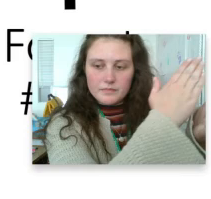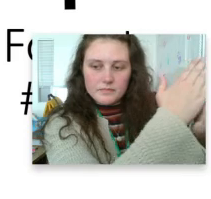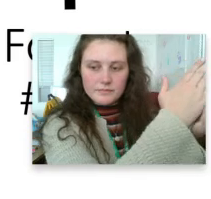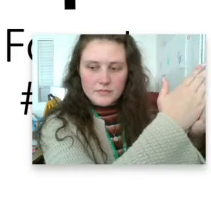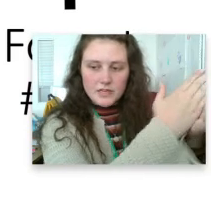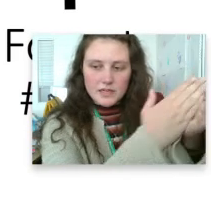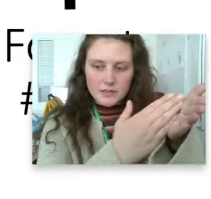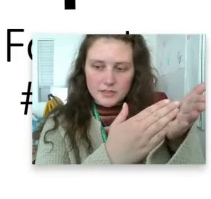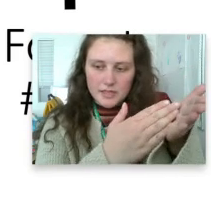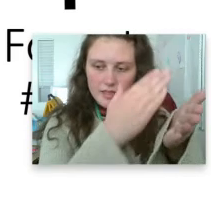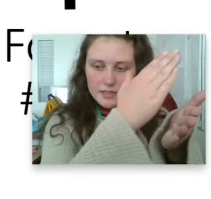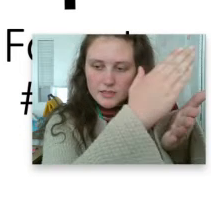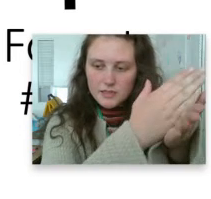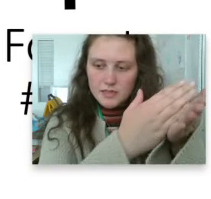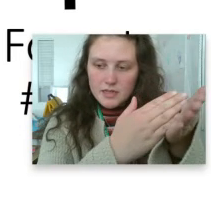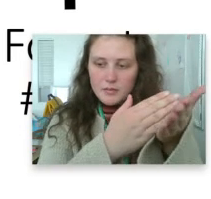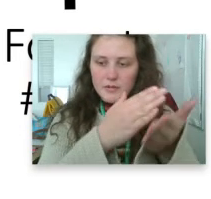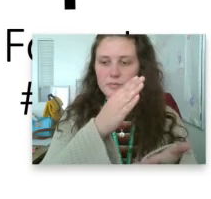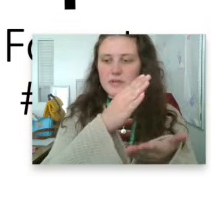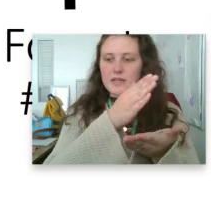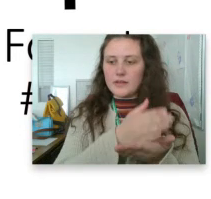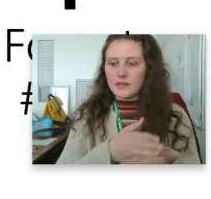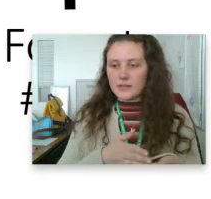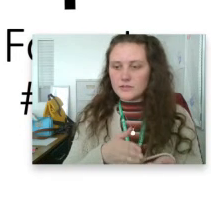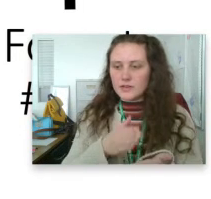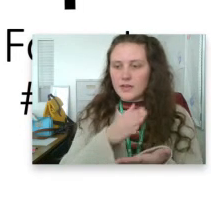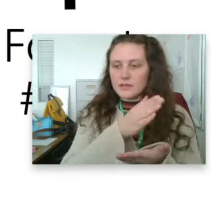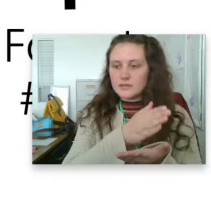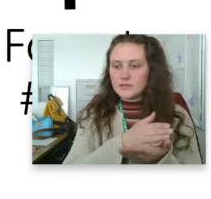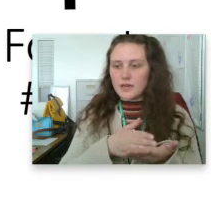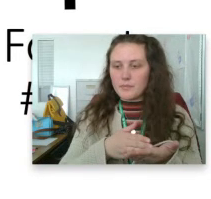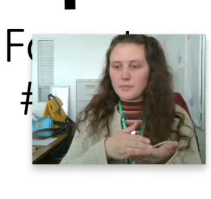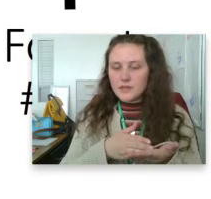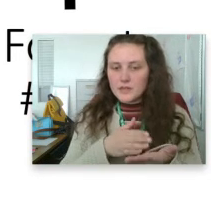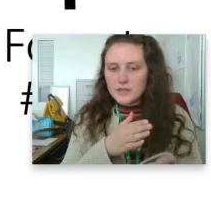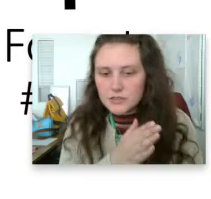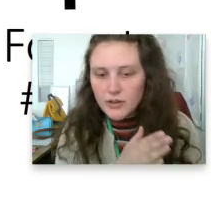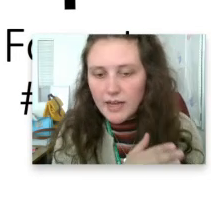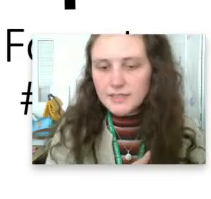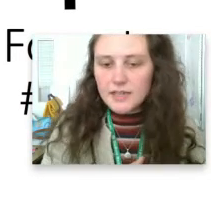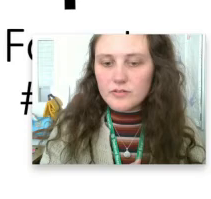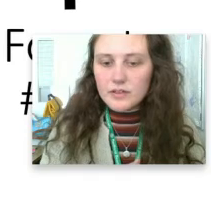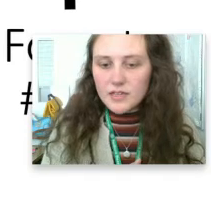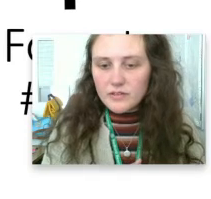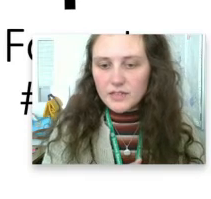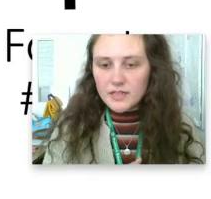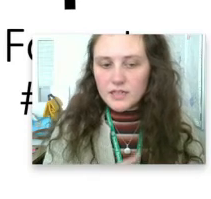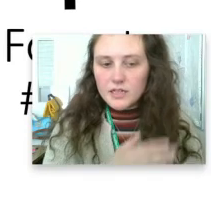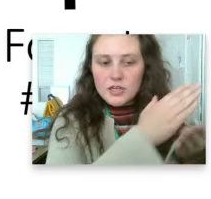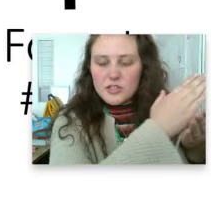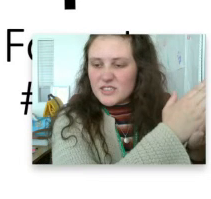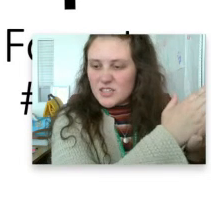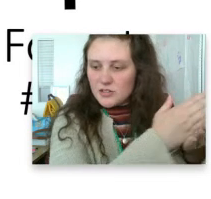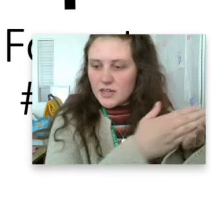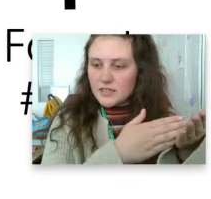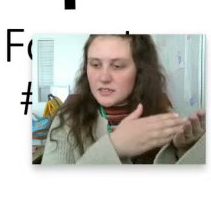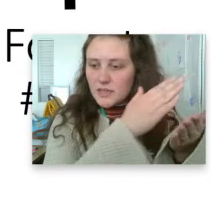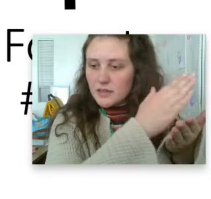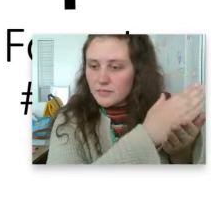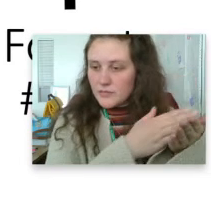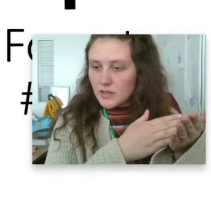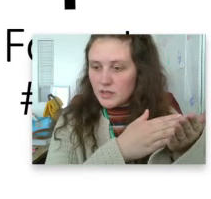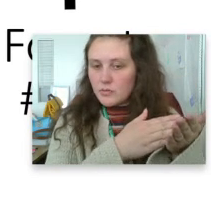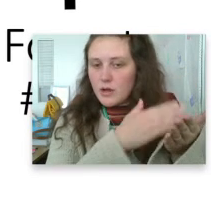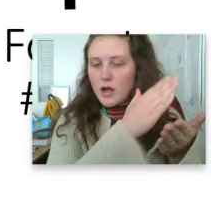have some. It kind of looks like this, but it would be down like this, okay? Some. So I say, think of it like, it looks like you're